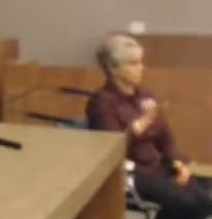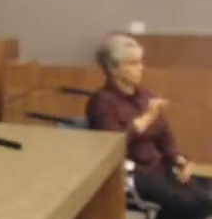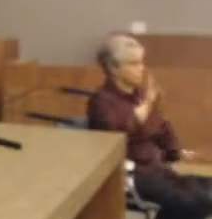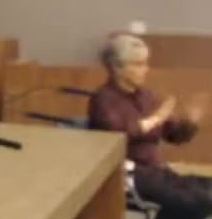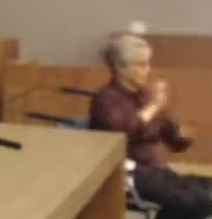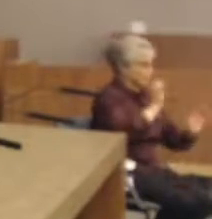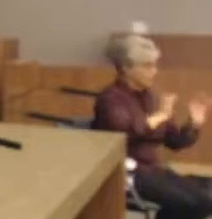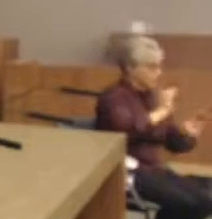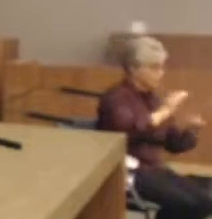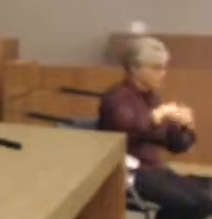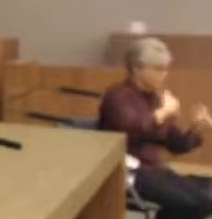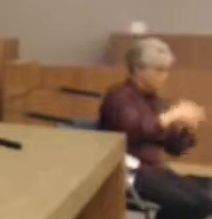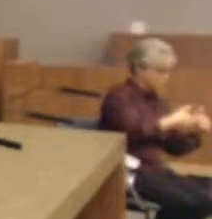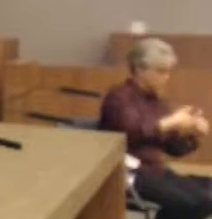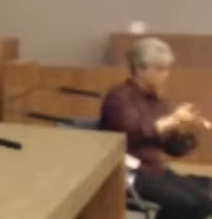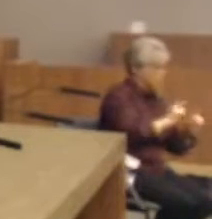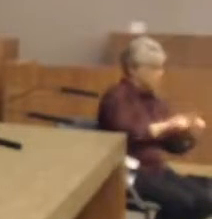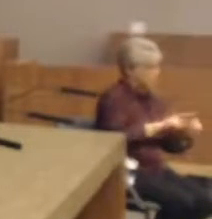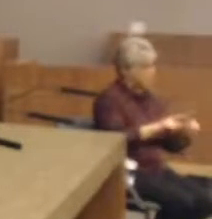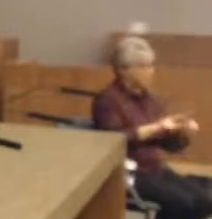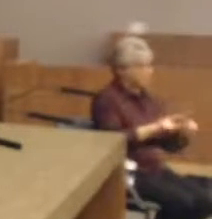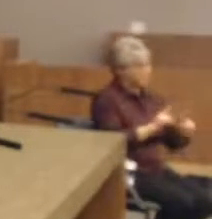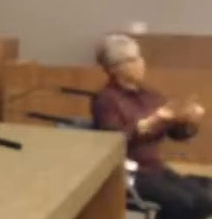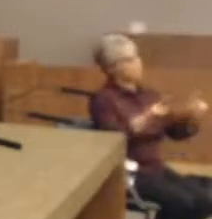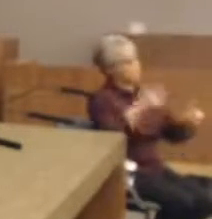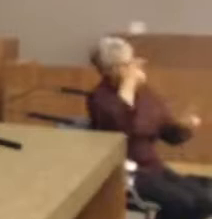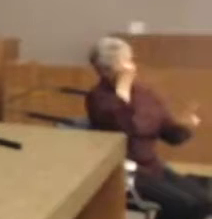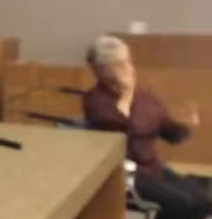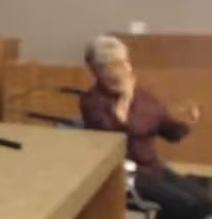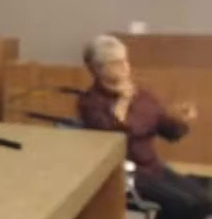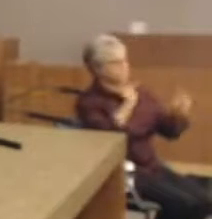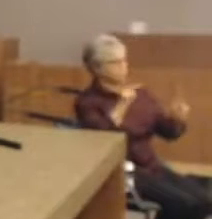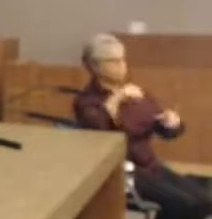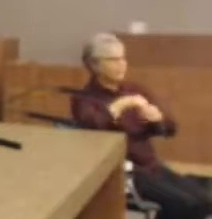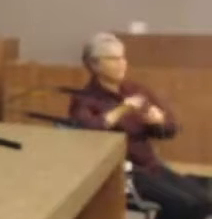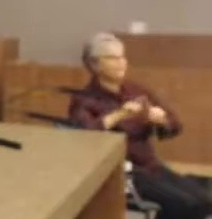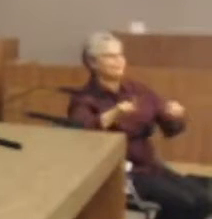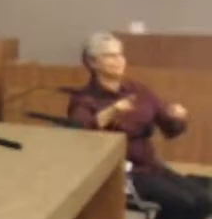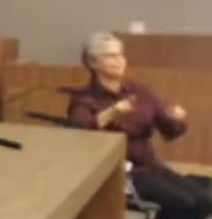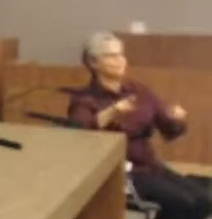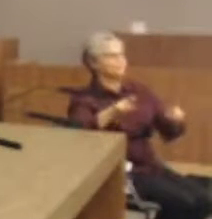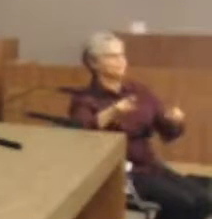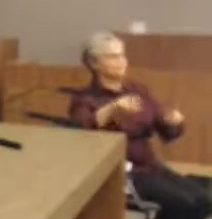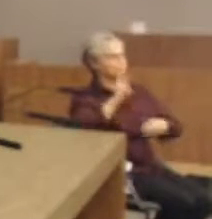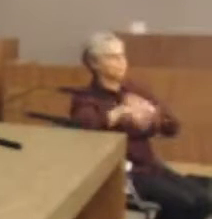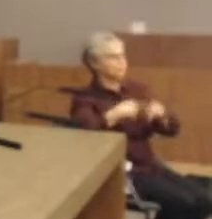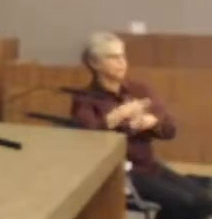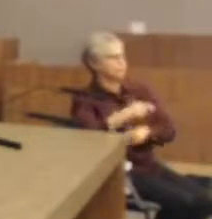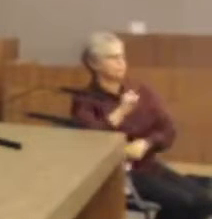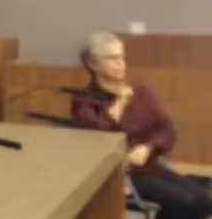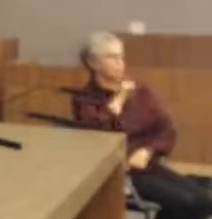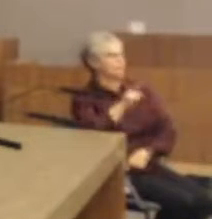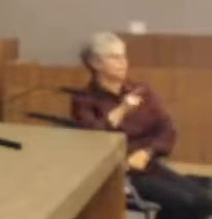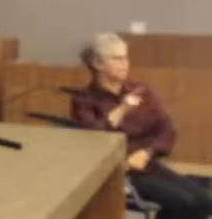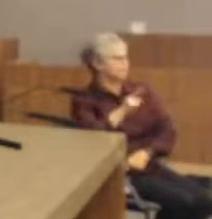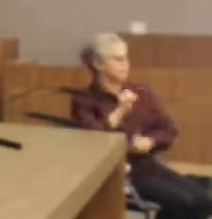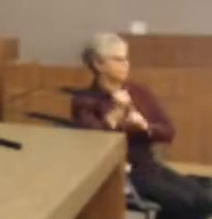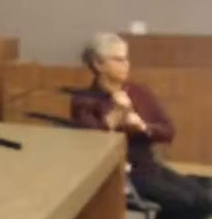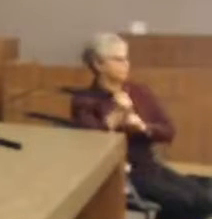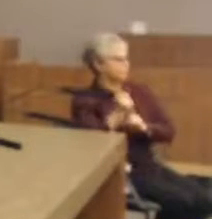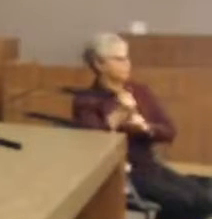it's different because people are in some different form of reality, whether it's visual hallucinations, auditory hallucinations,